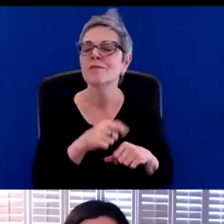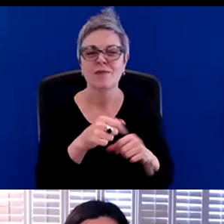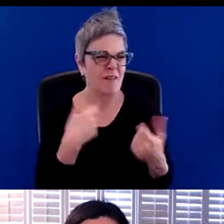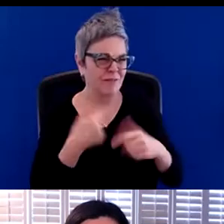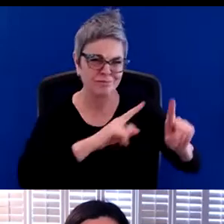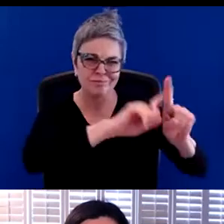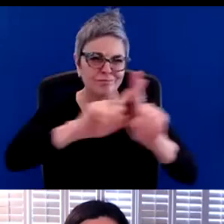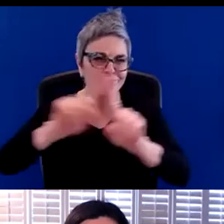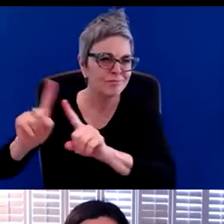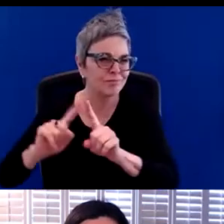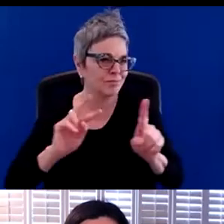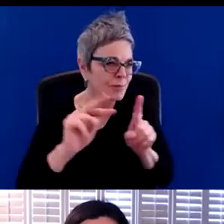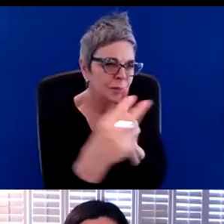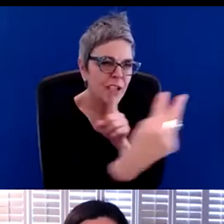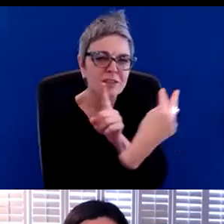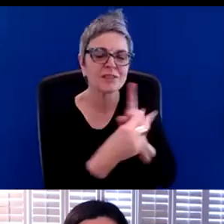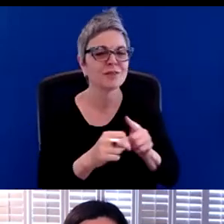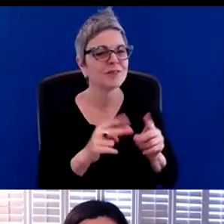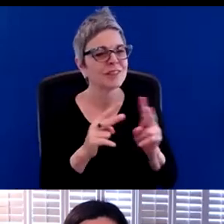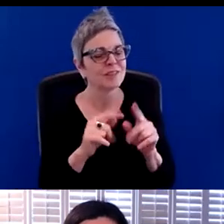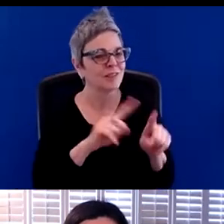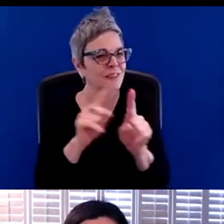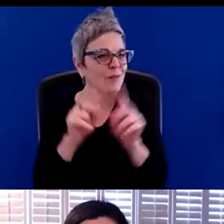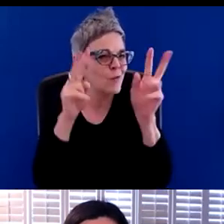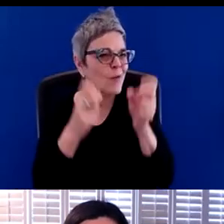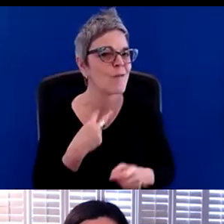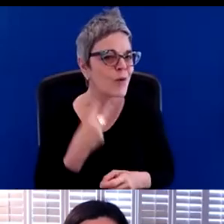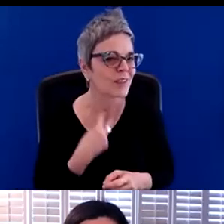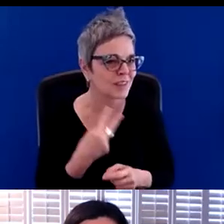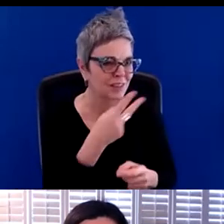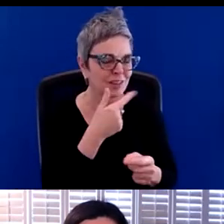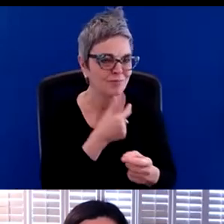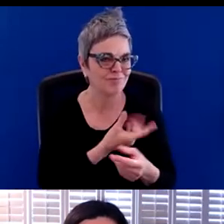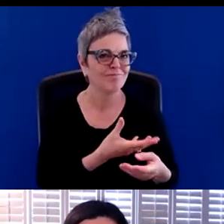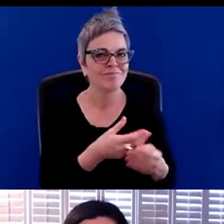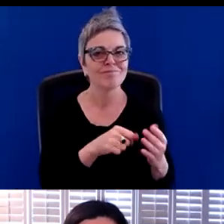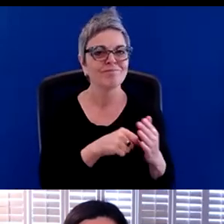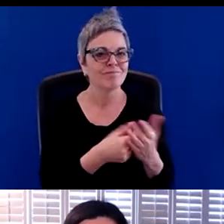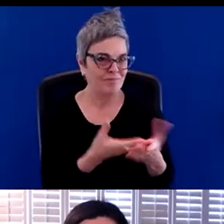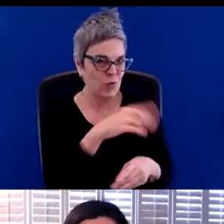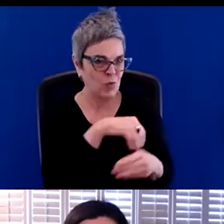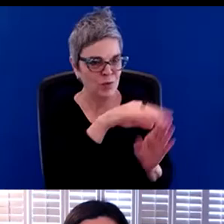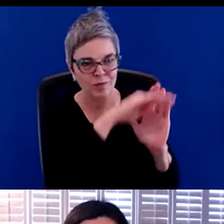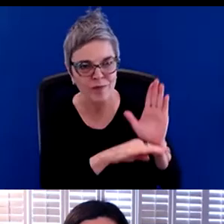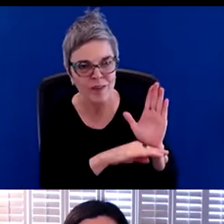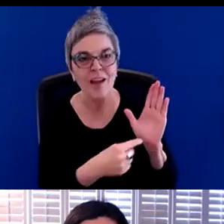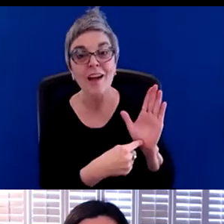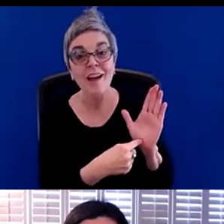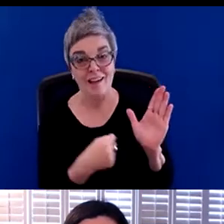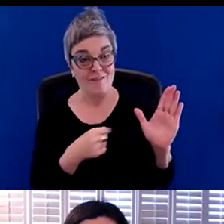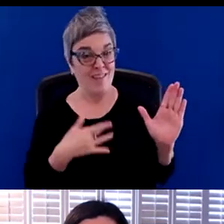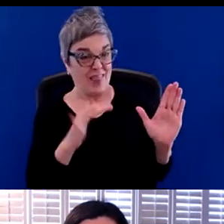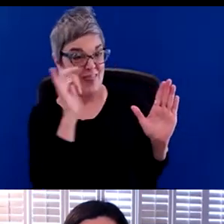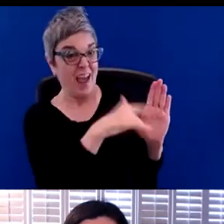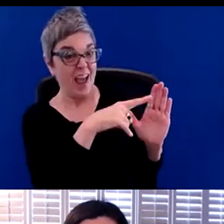that are really included in it. So it makes me excited because I even think of that as a way of, you know, activism, of trying to